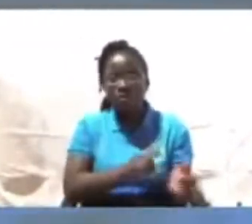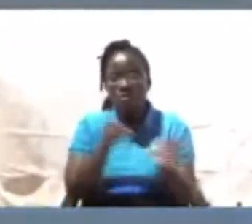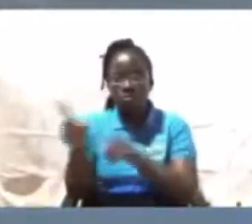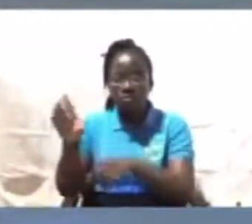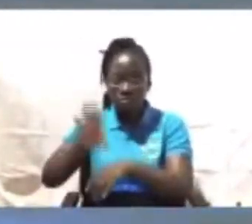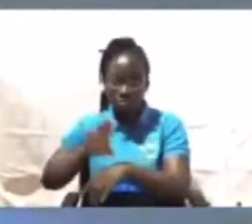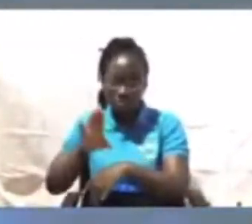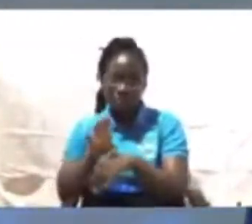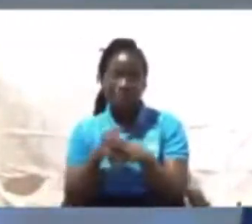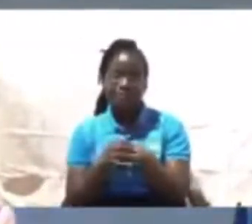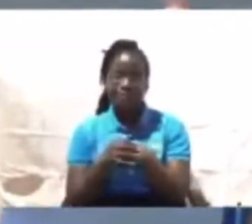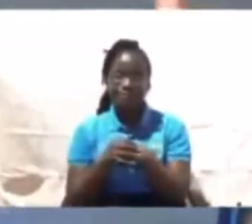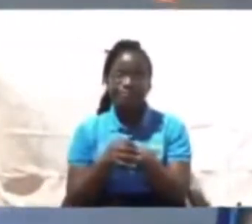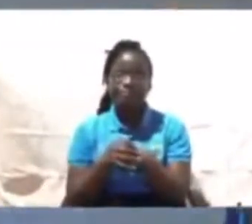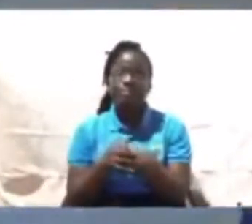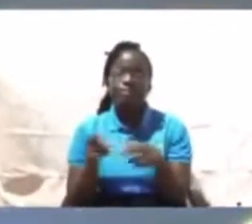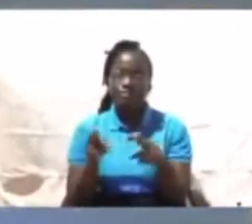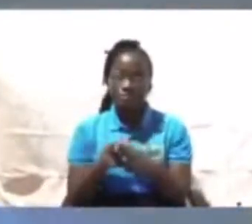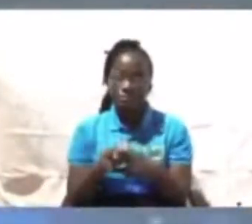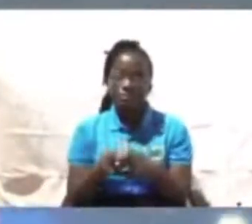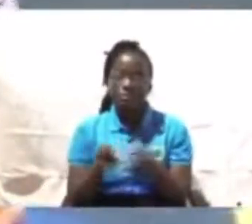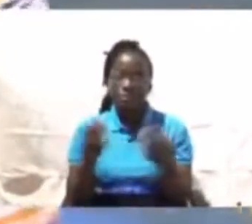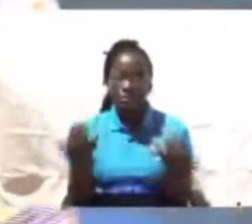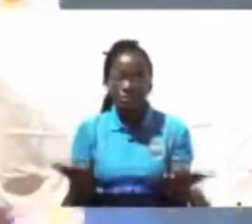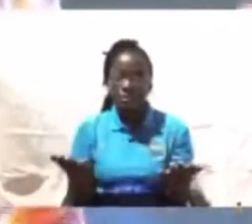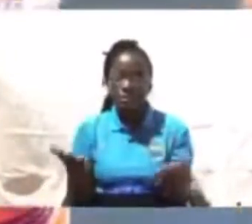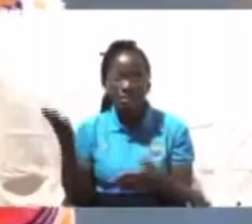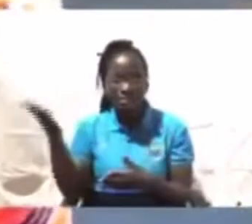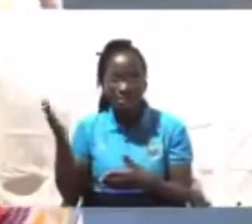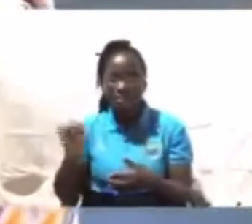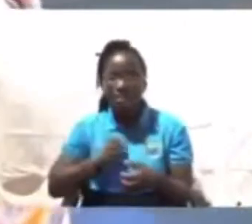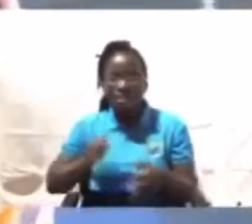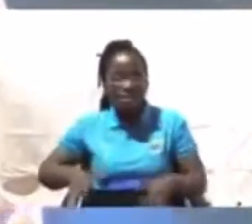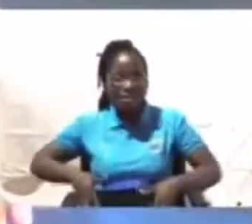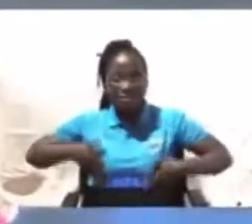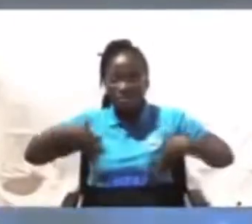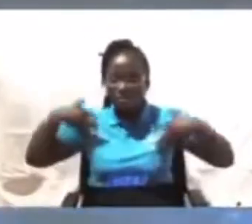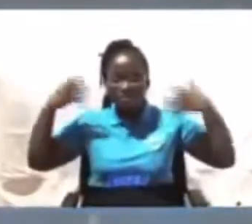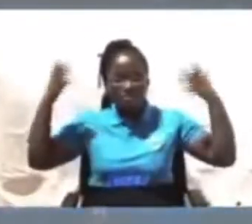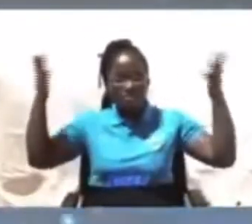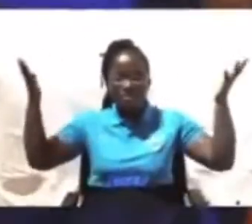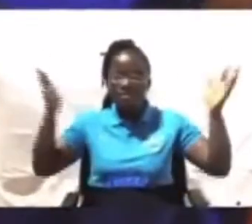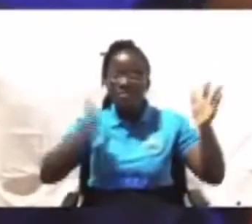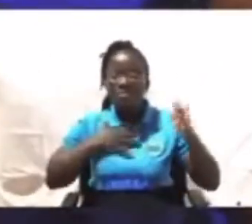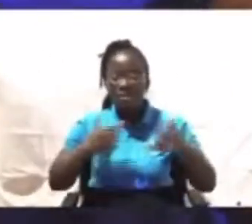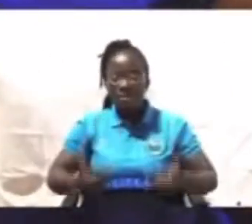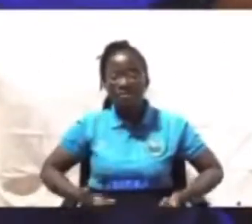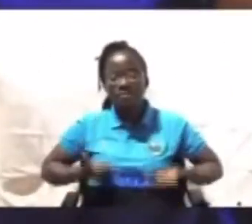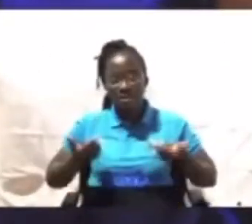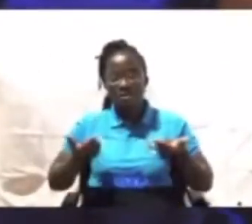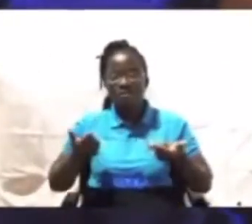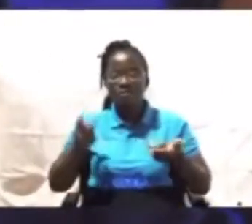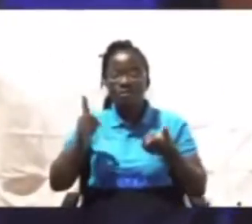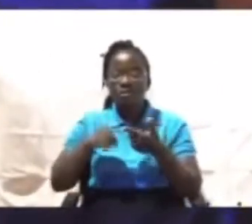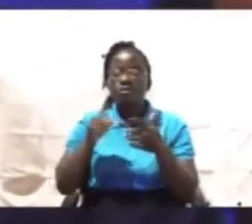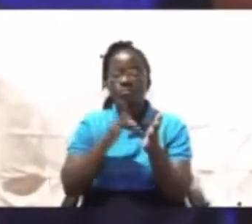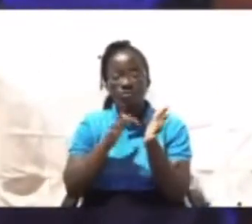sorio and a yakuma minsaso and a mafa Christo. Praise God.